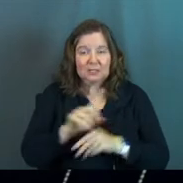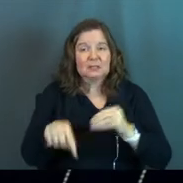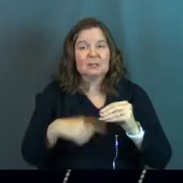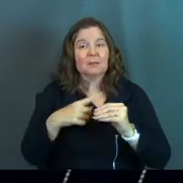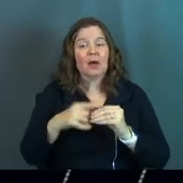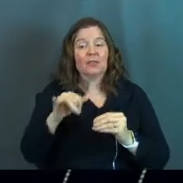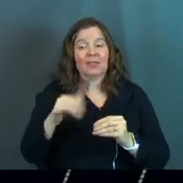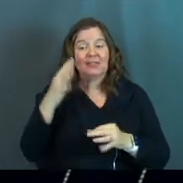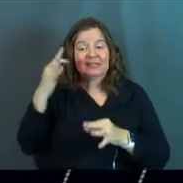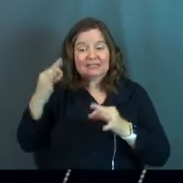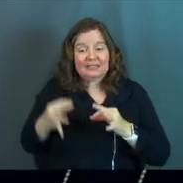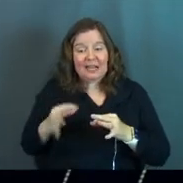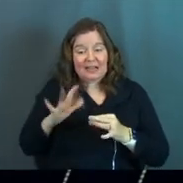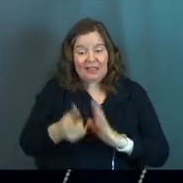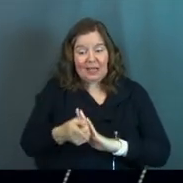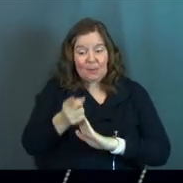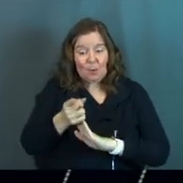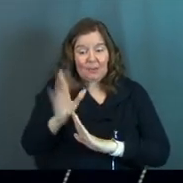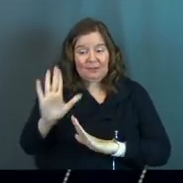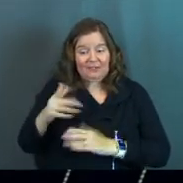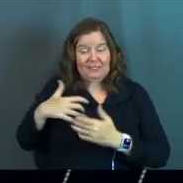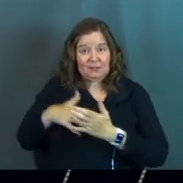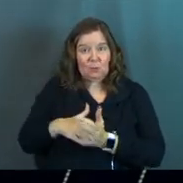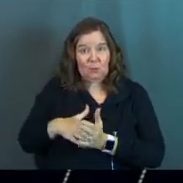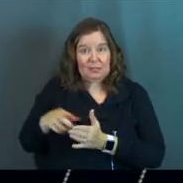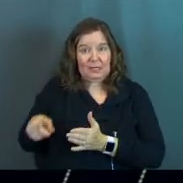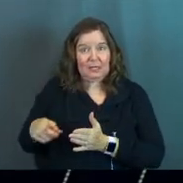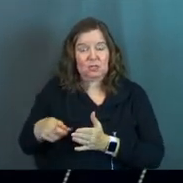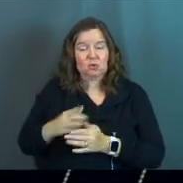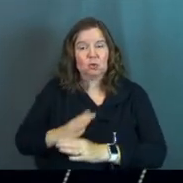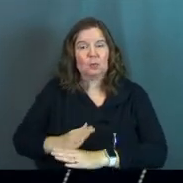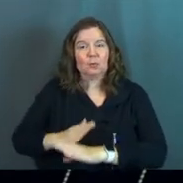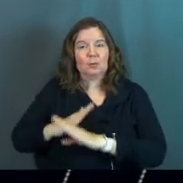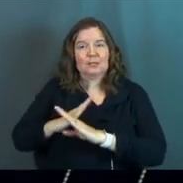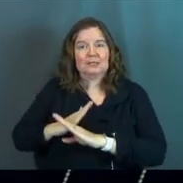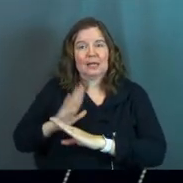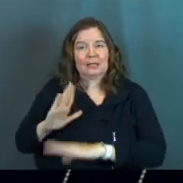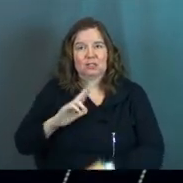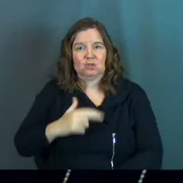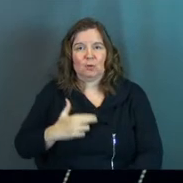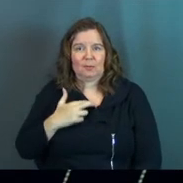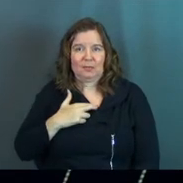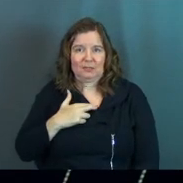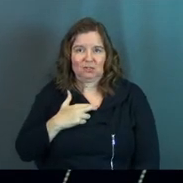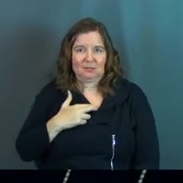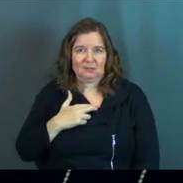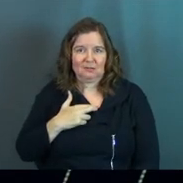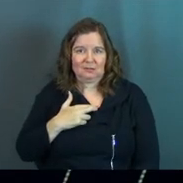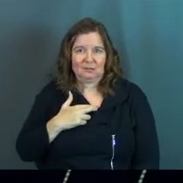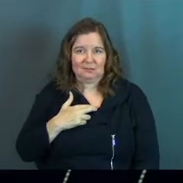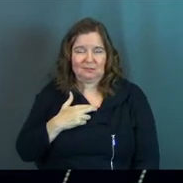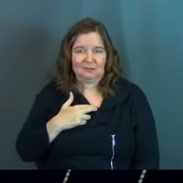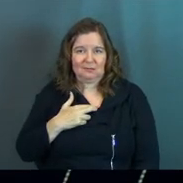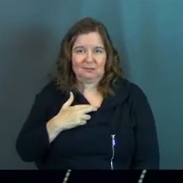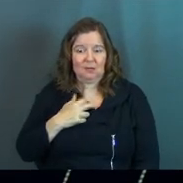It's about the fact that they decided in that moment of his weakness to protect his reputation. And when family